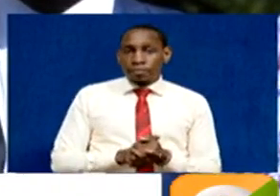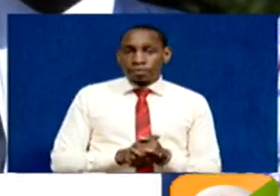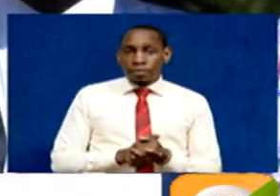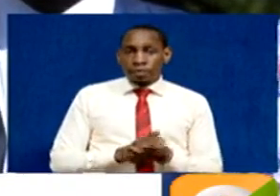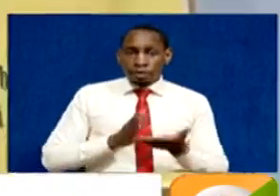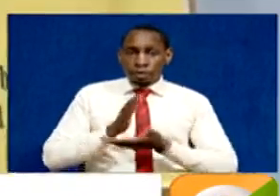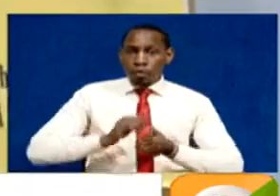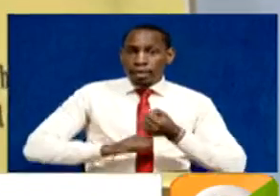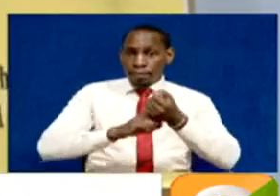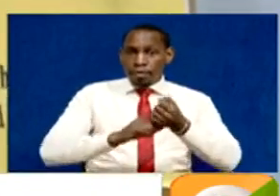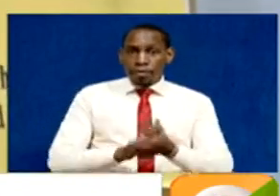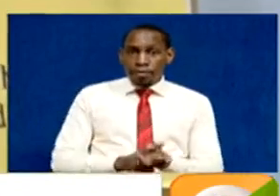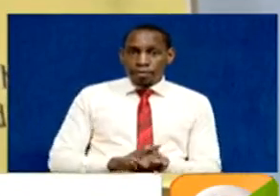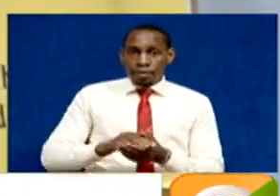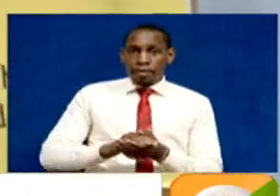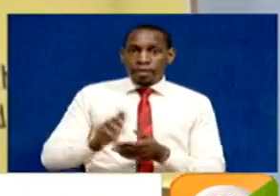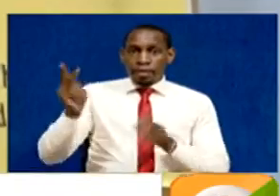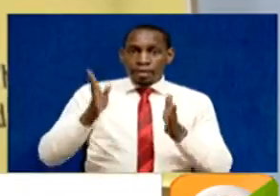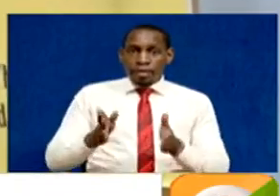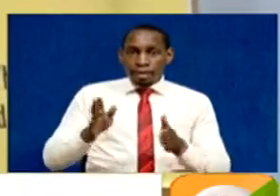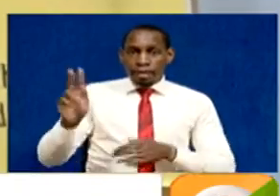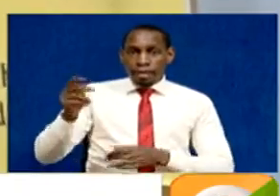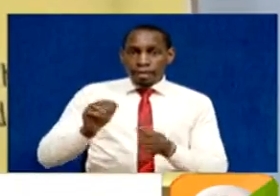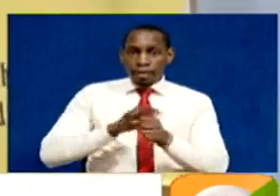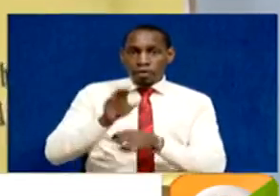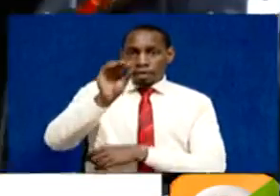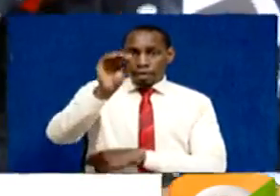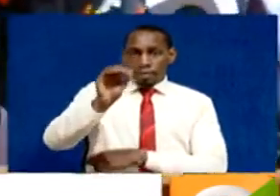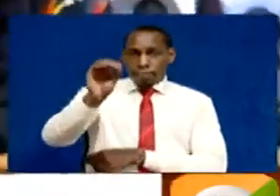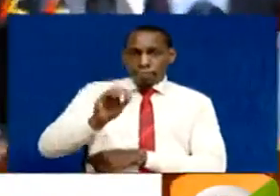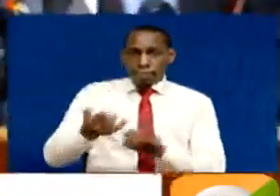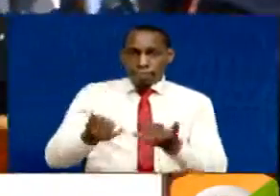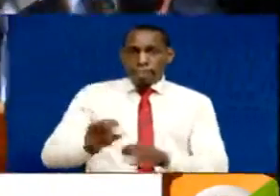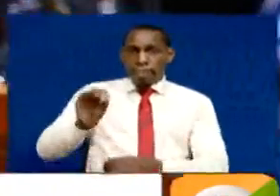of support. Kenya's positivity rate currently stands